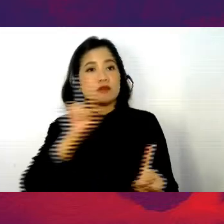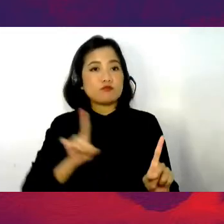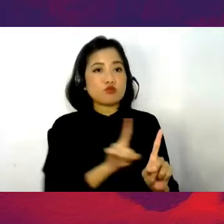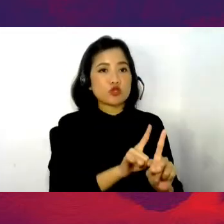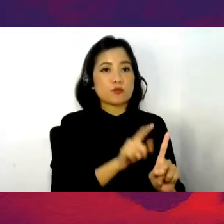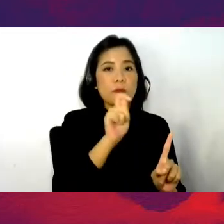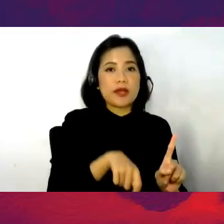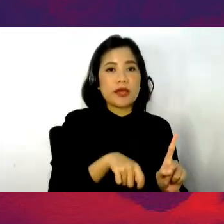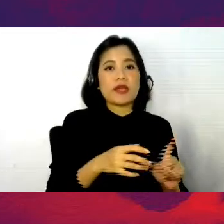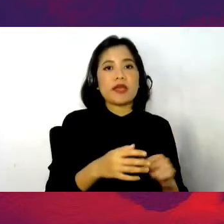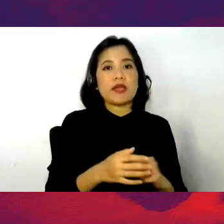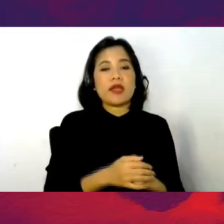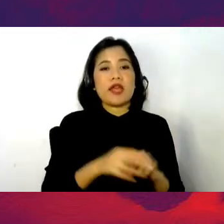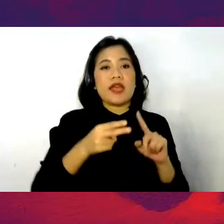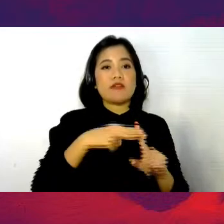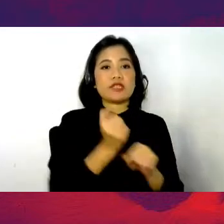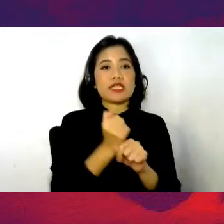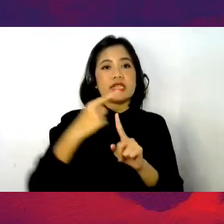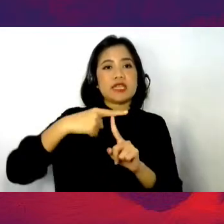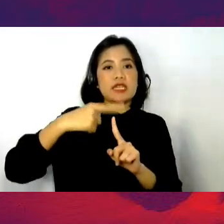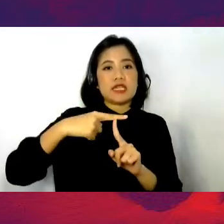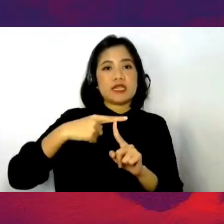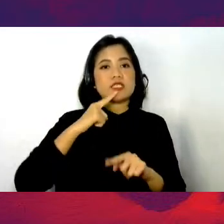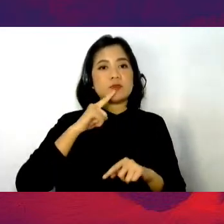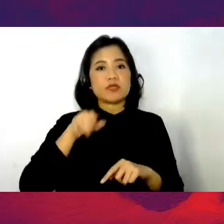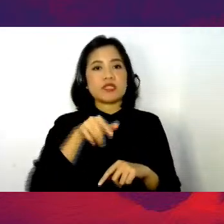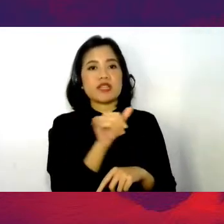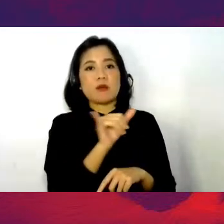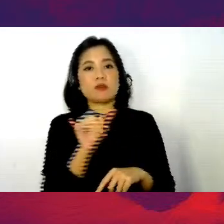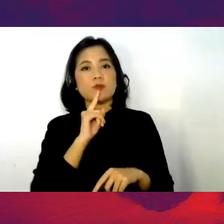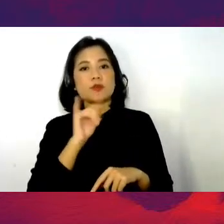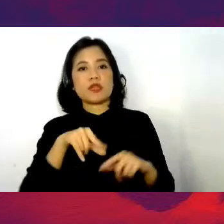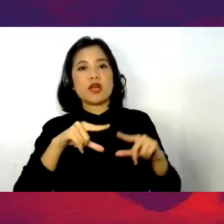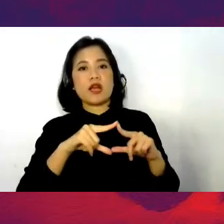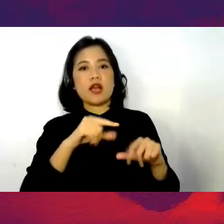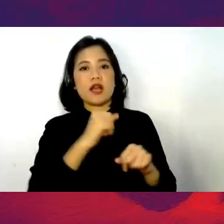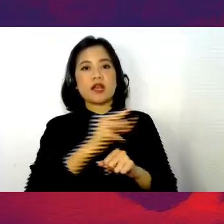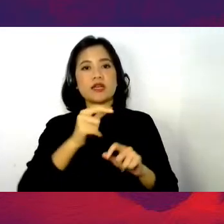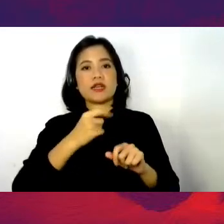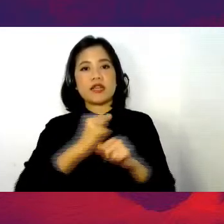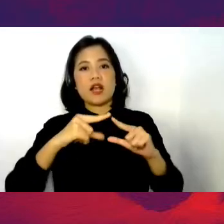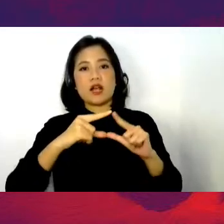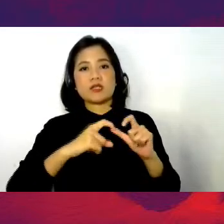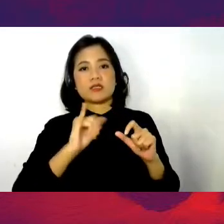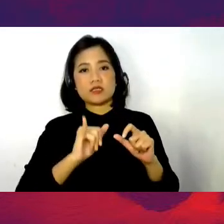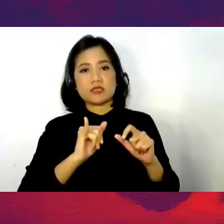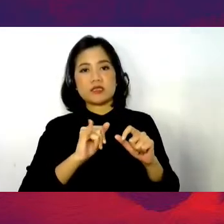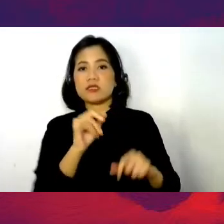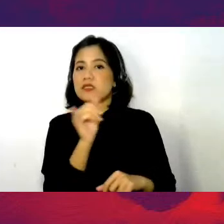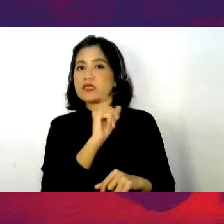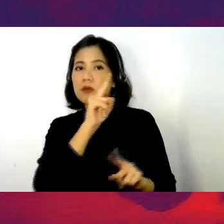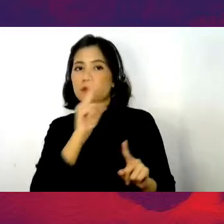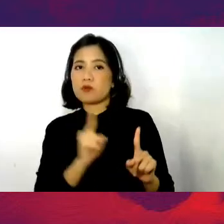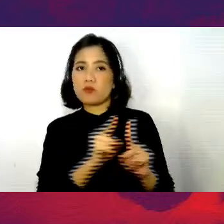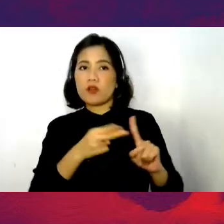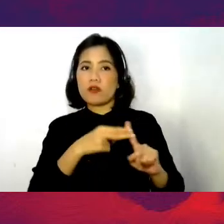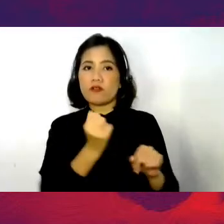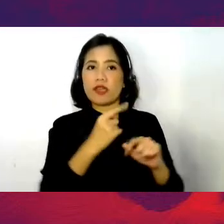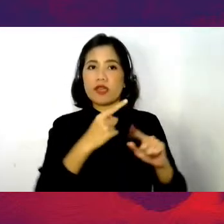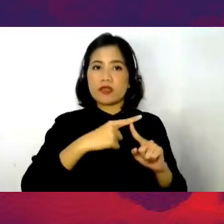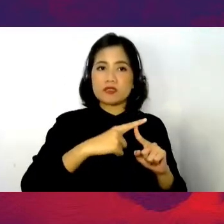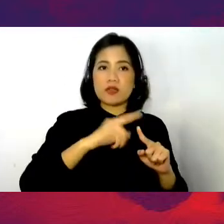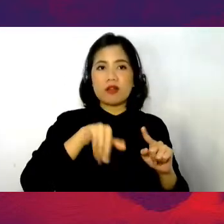Average this up, and that is the squared gap. All right. Does everyone get that? It is